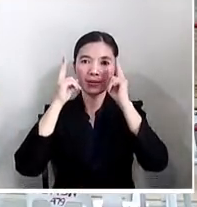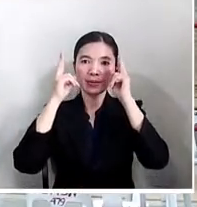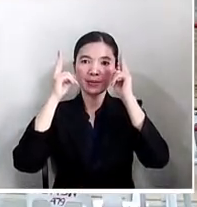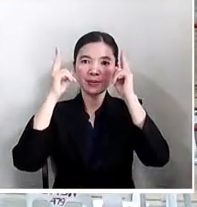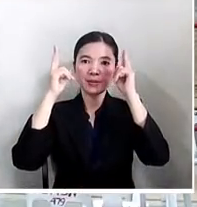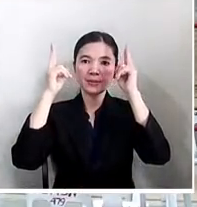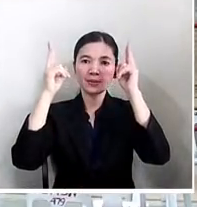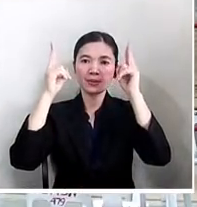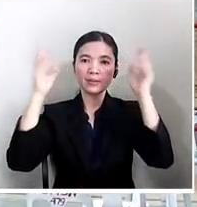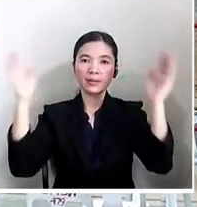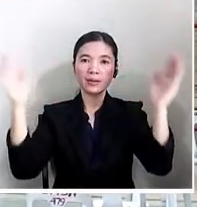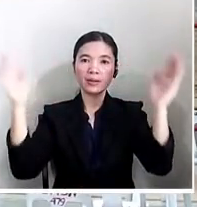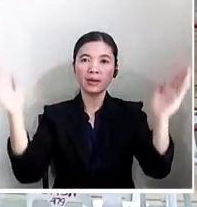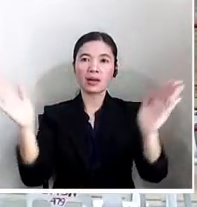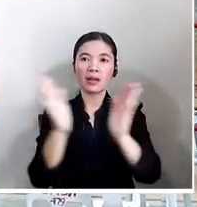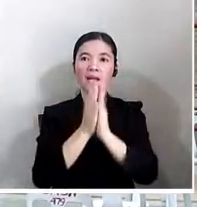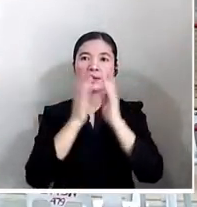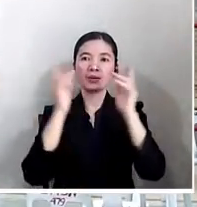Lord.